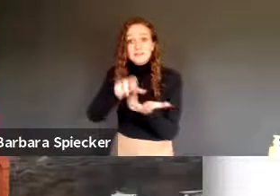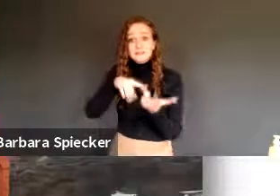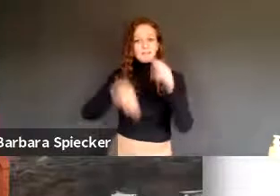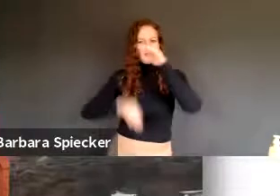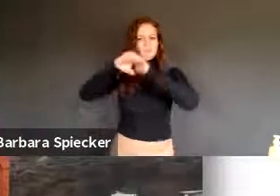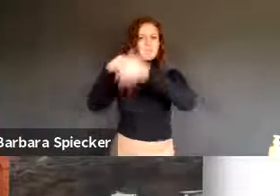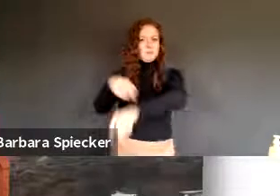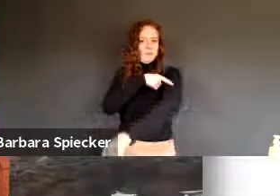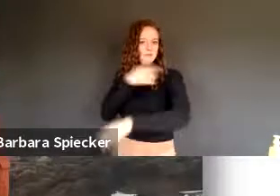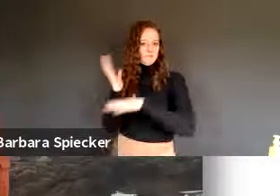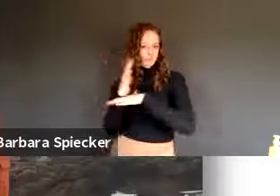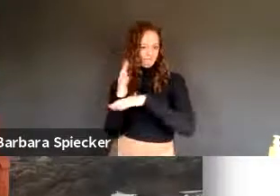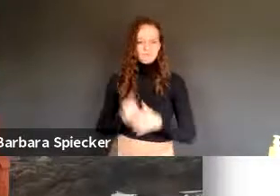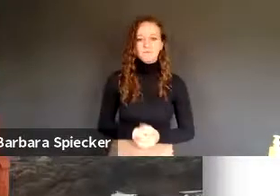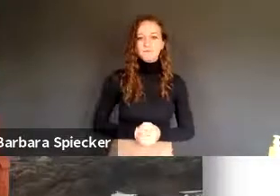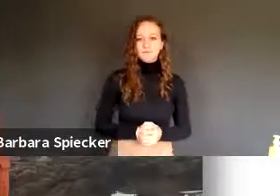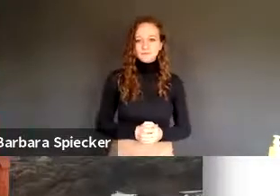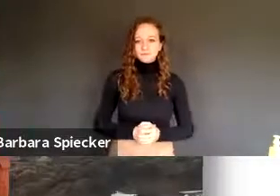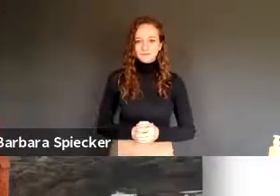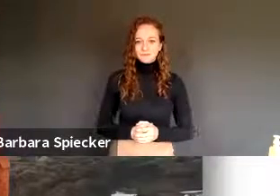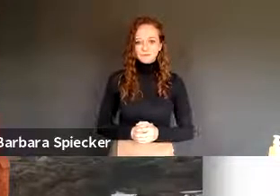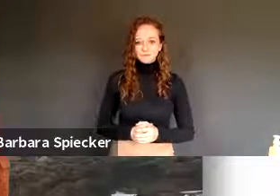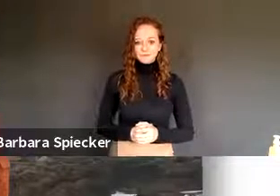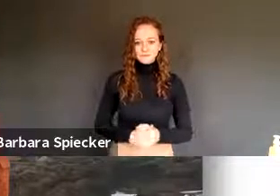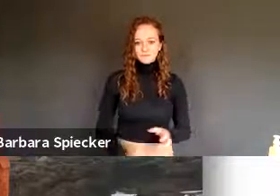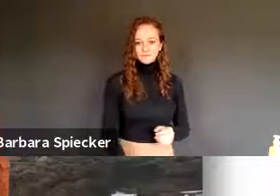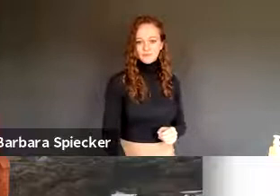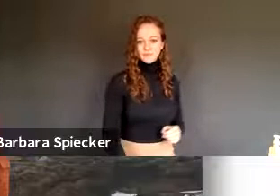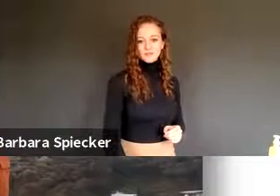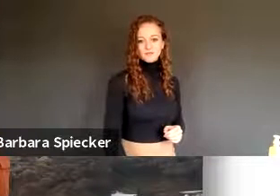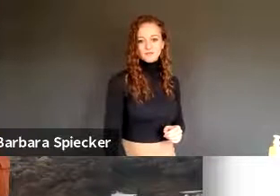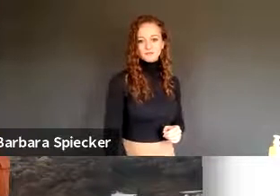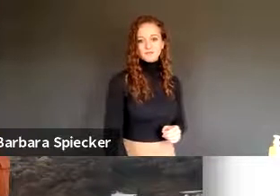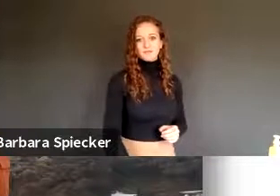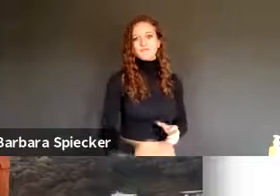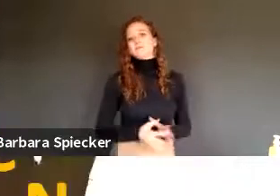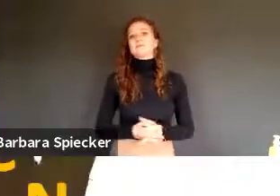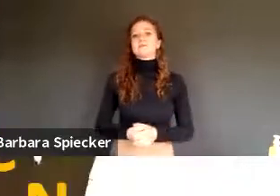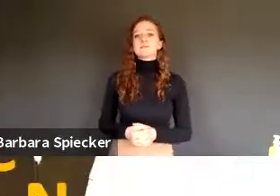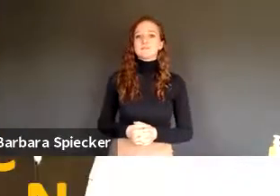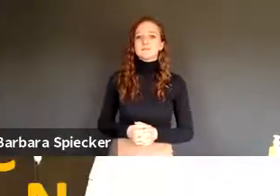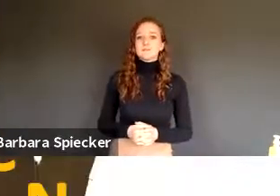of the transect, and I measured percent cover, density, and maximum length within each quadrat.